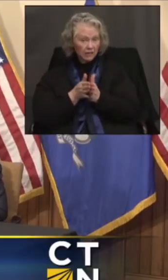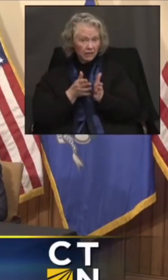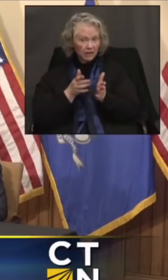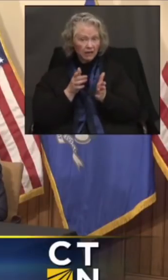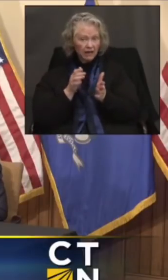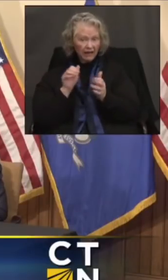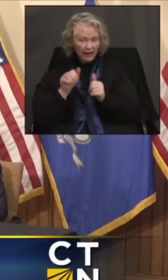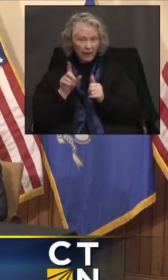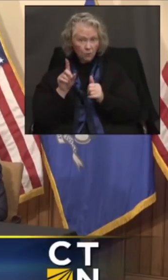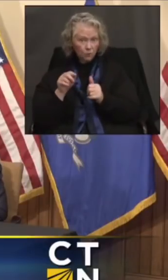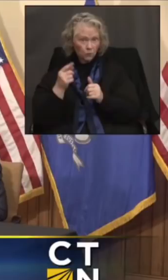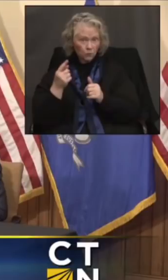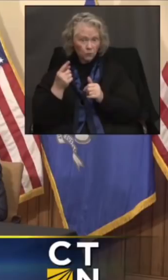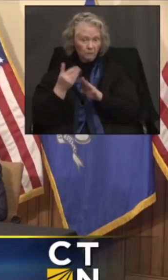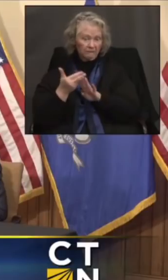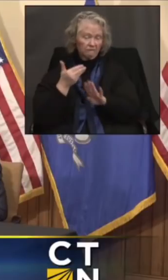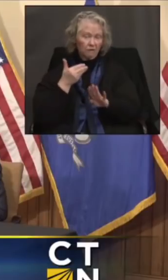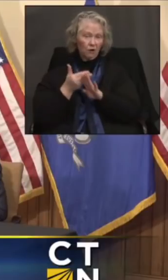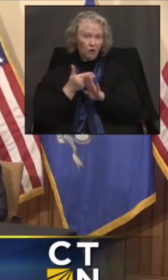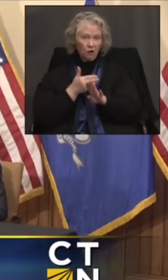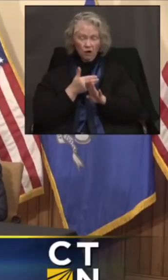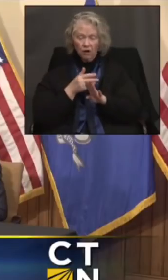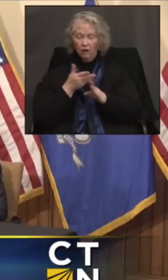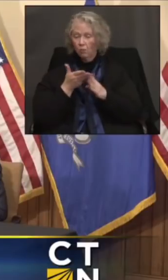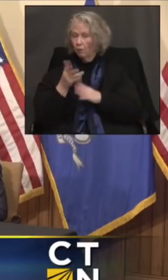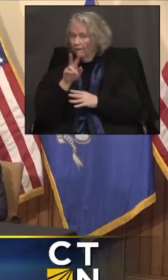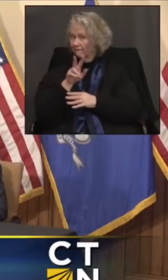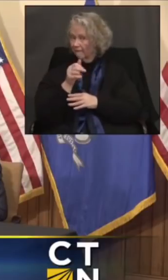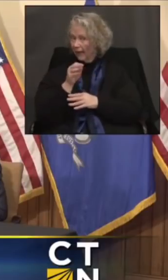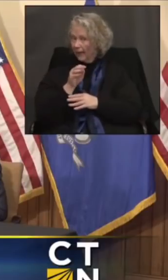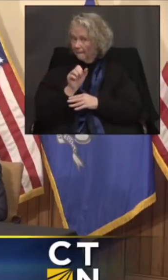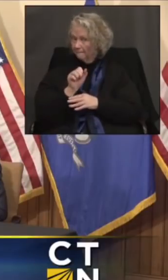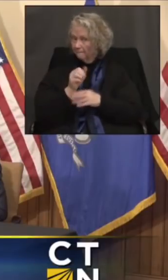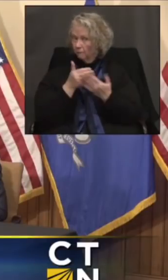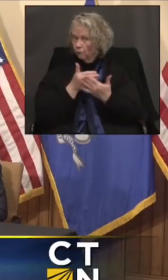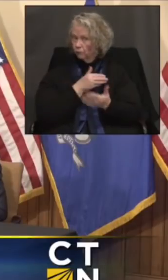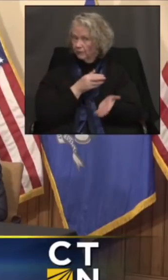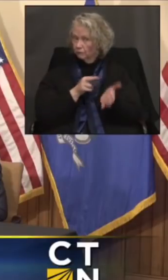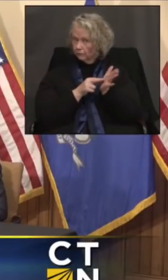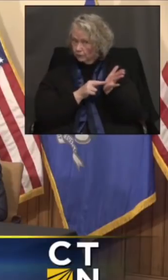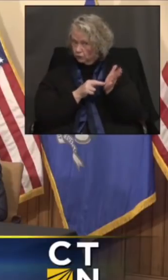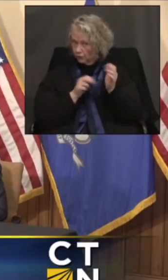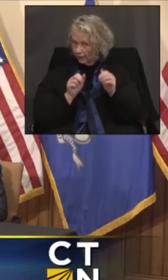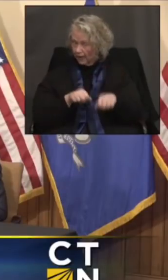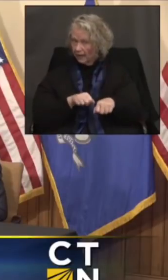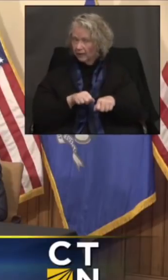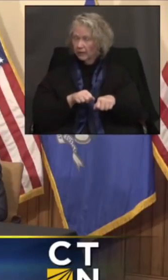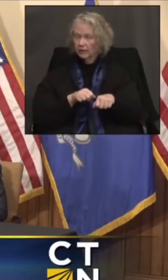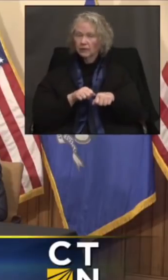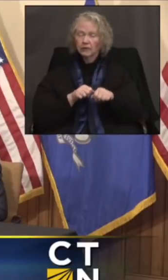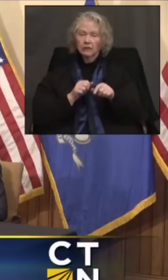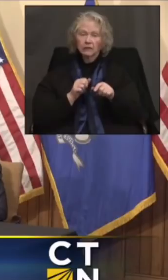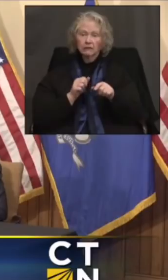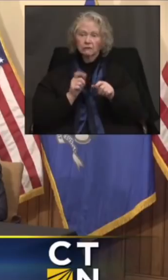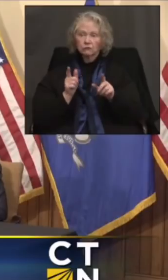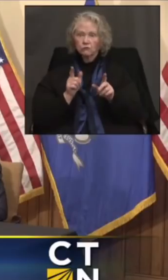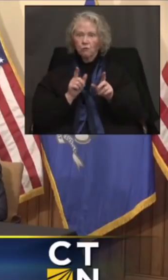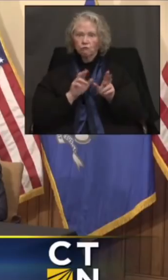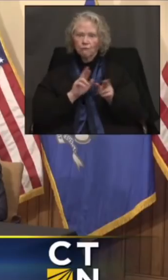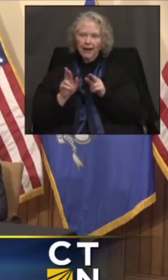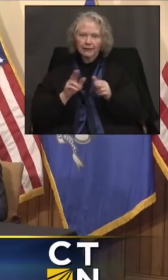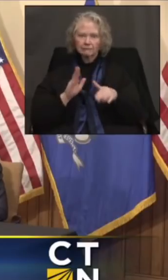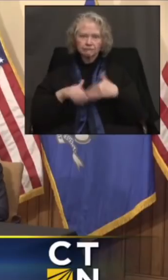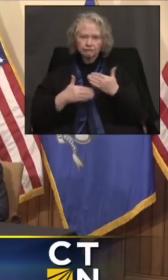in advance of that in terms of on VAMs? Can they pre-register? Is there anything that they can do to get a little bit ahead of